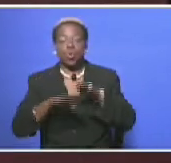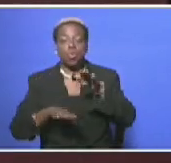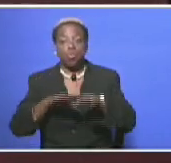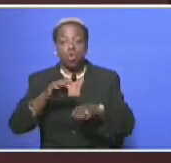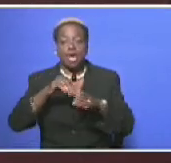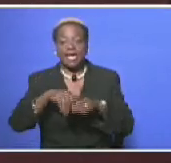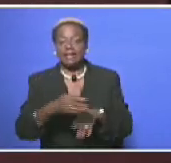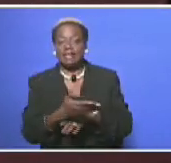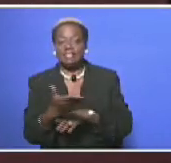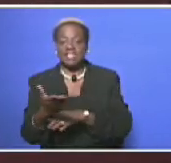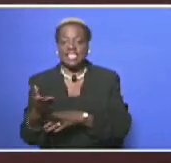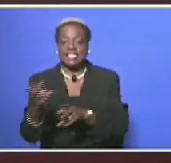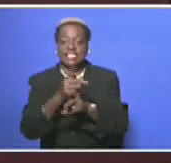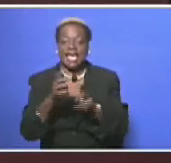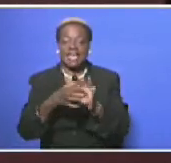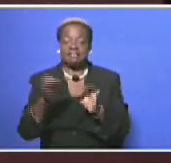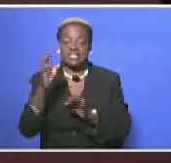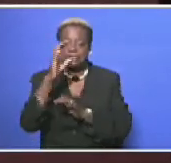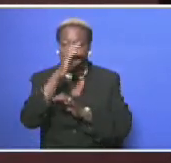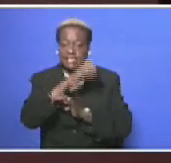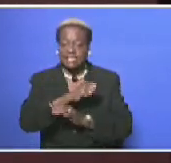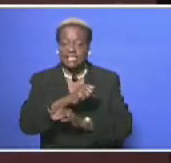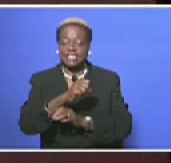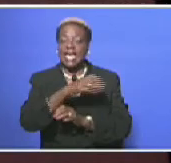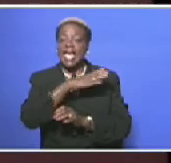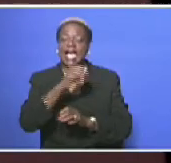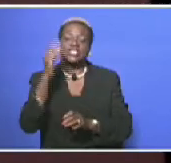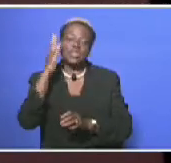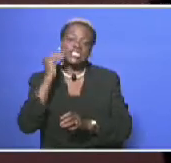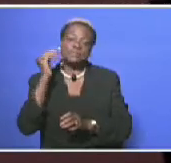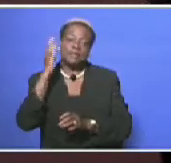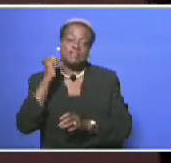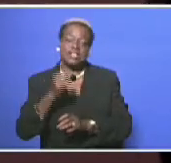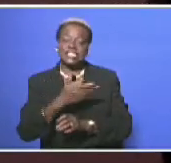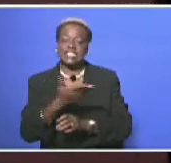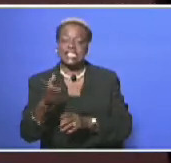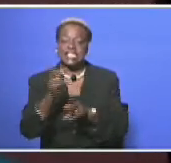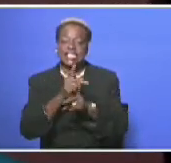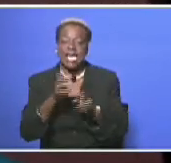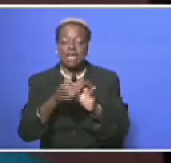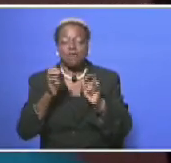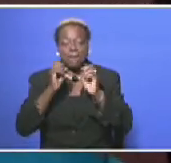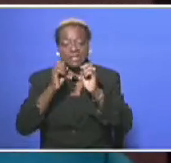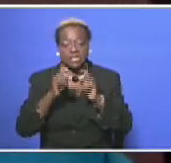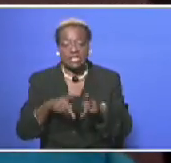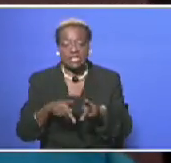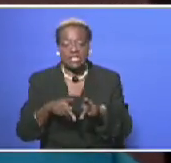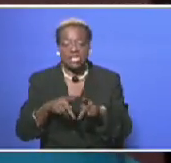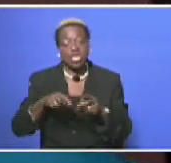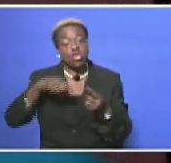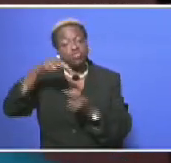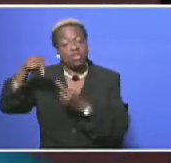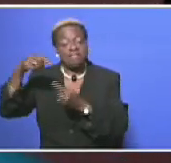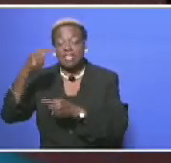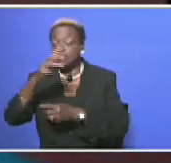these kinds of spaces and to experience these kinds of opportunities, traveling the